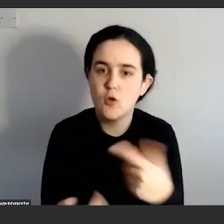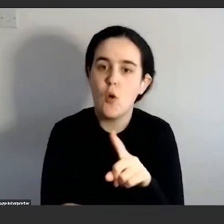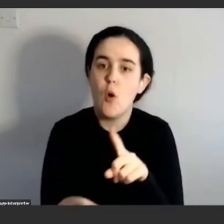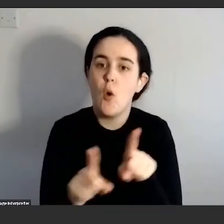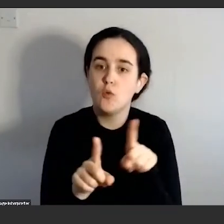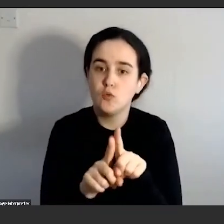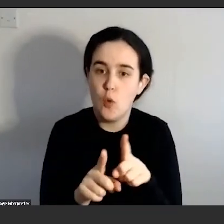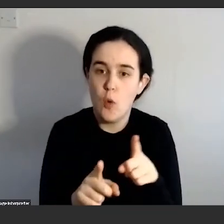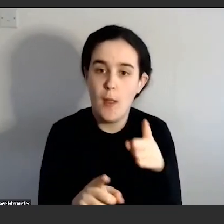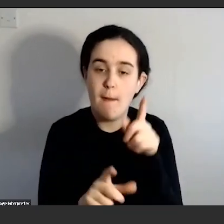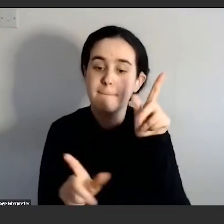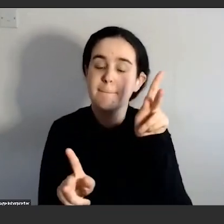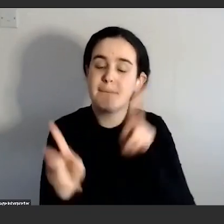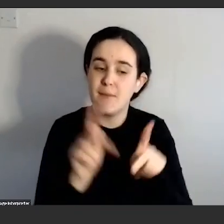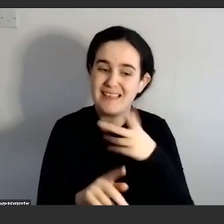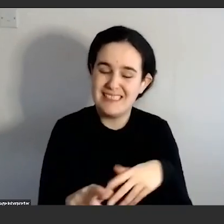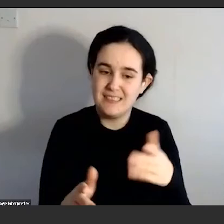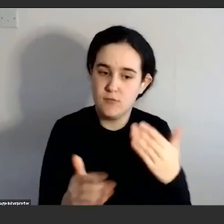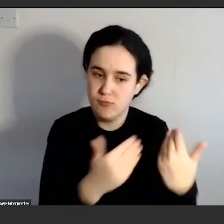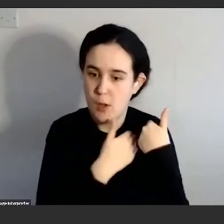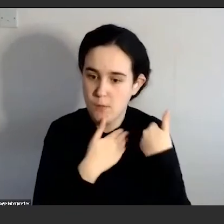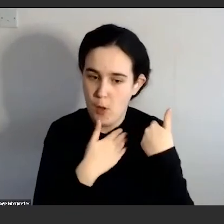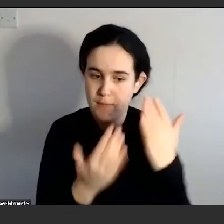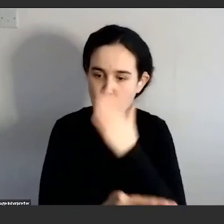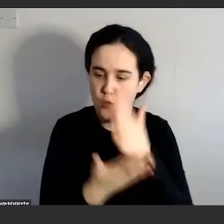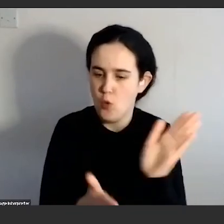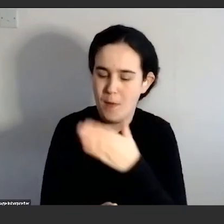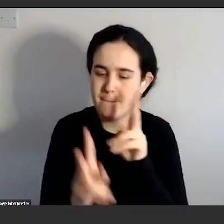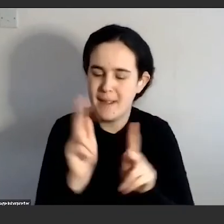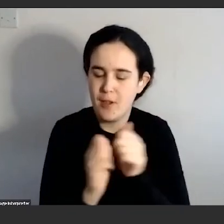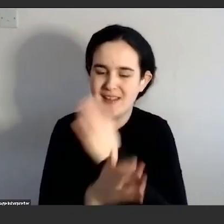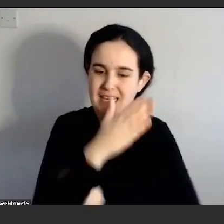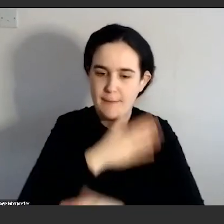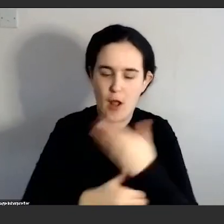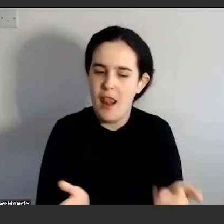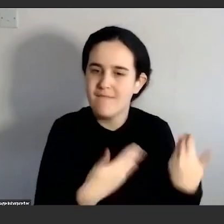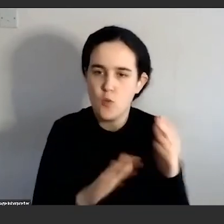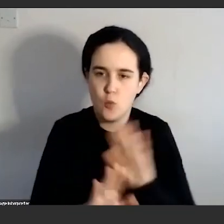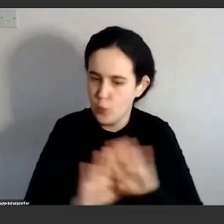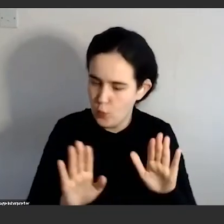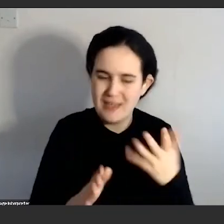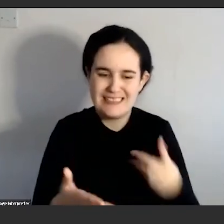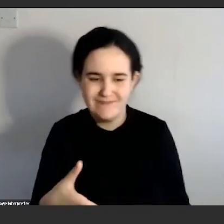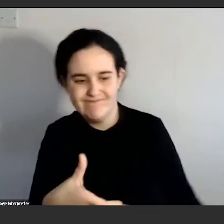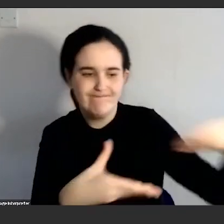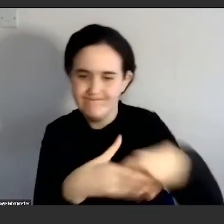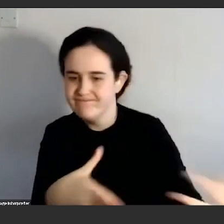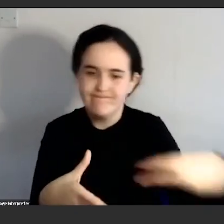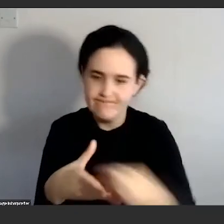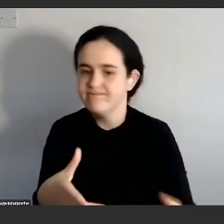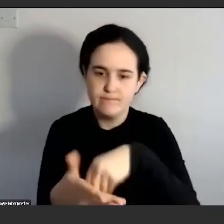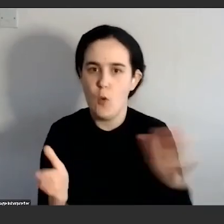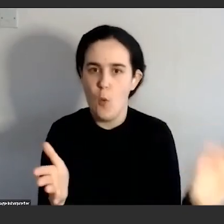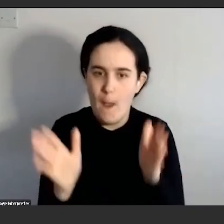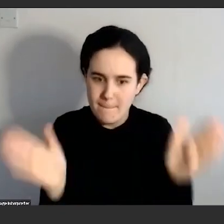that disability inclusion was really rooted in the health sectors around the world? Juan Pablo Uribe, hello. Good to see